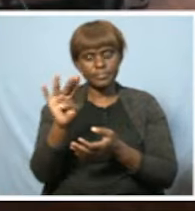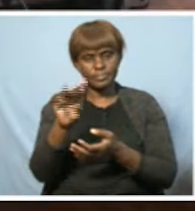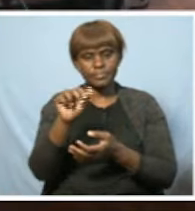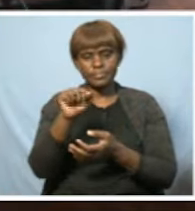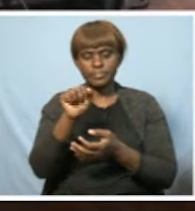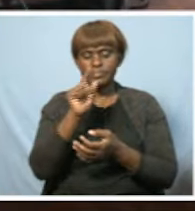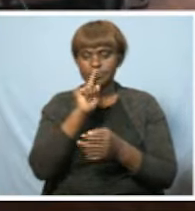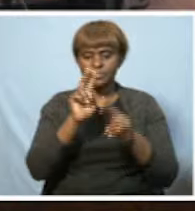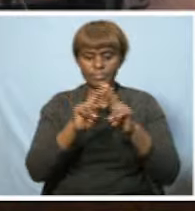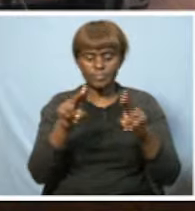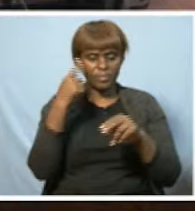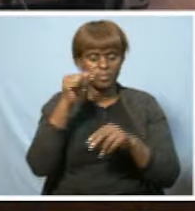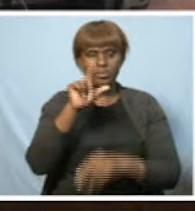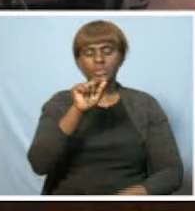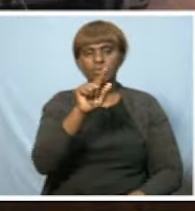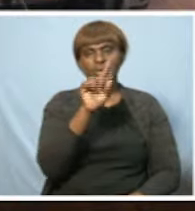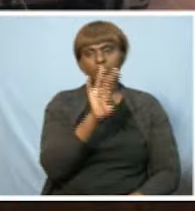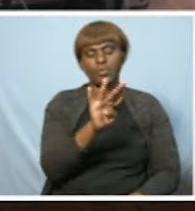Chair, for 2024.